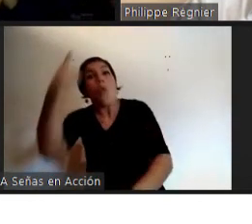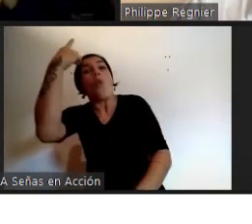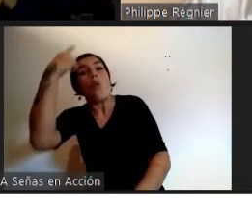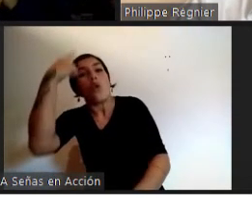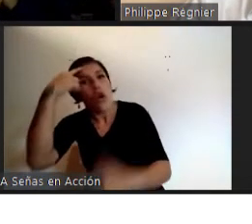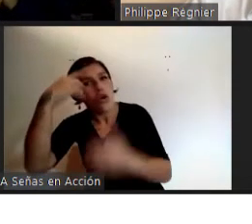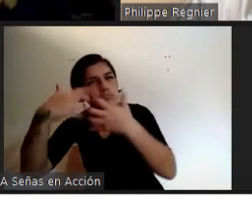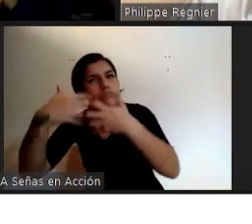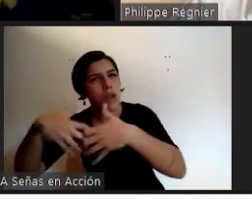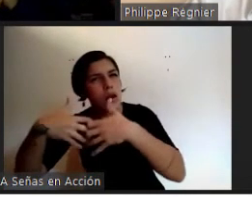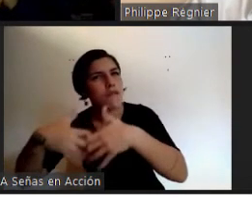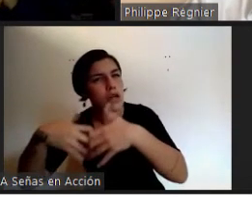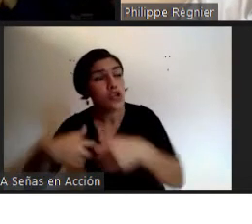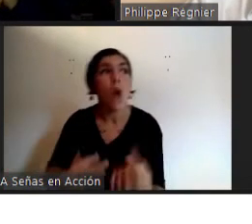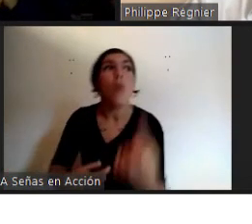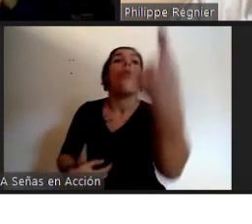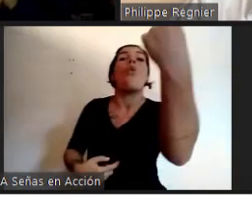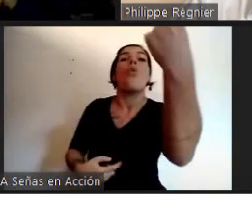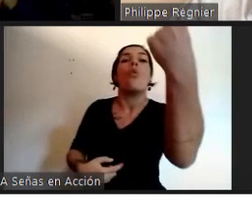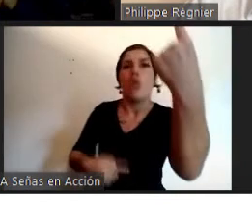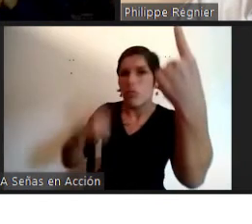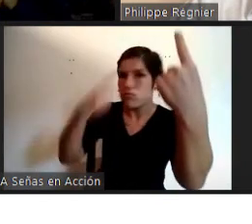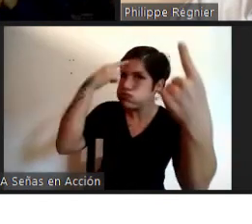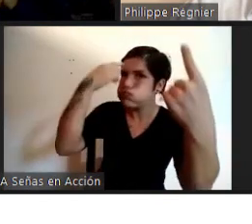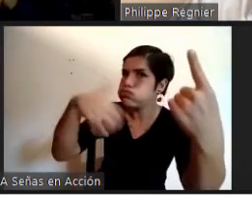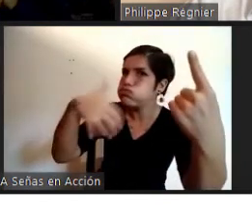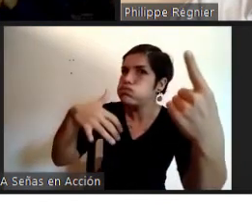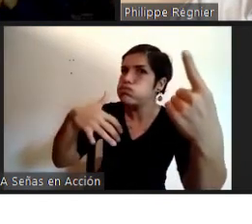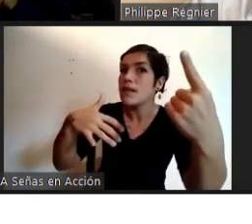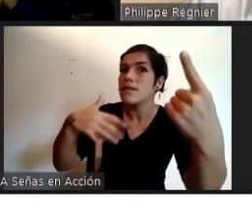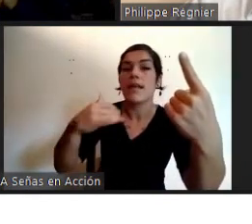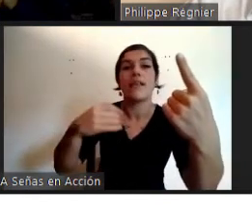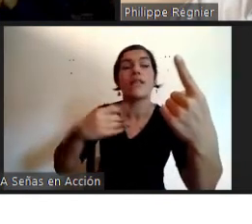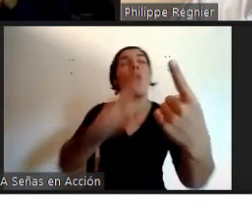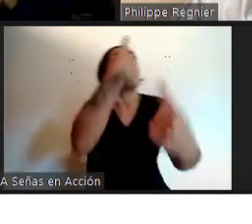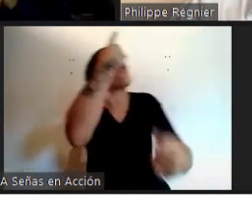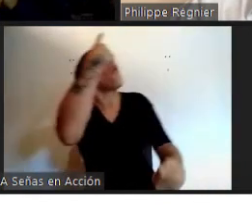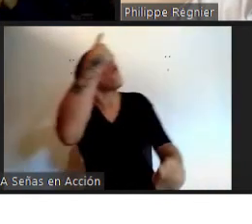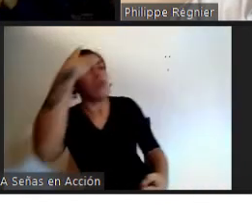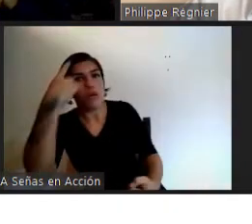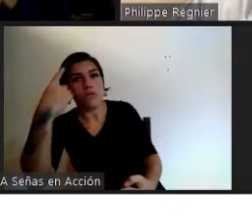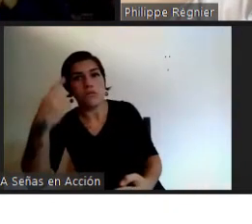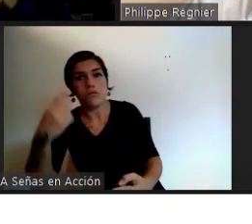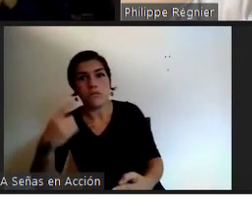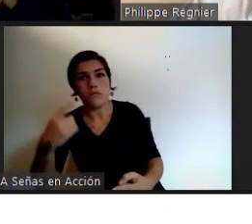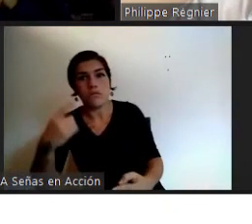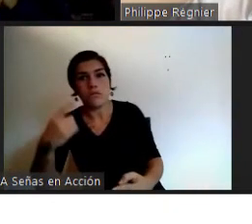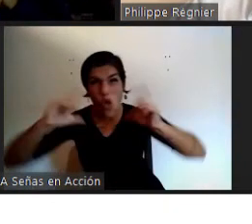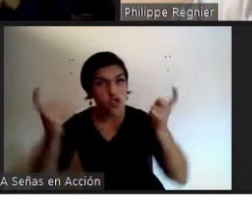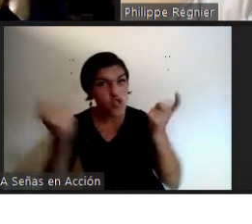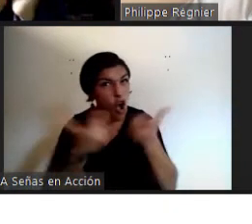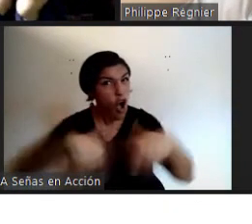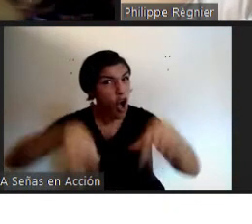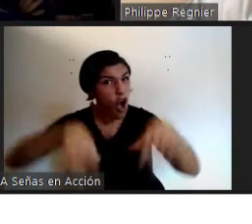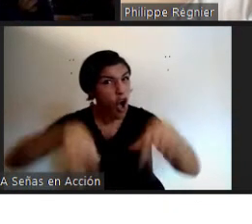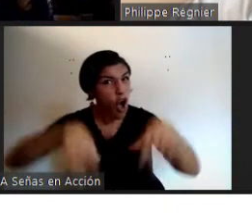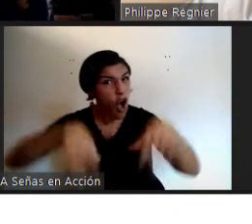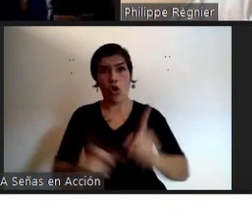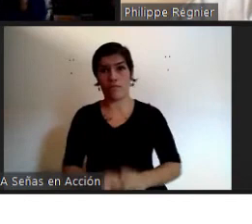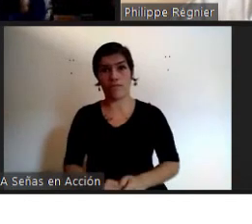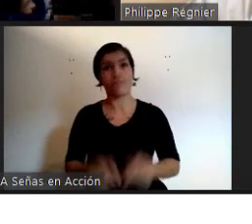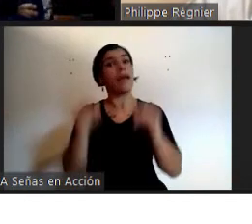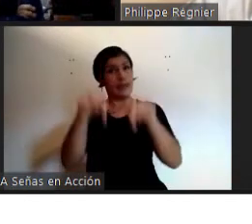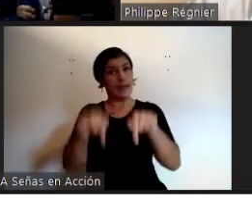powers will continue to exist when they are ineffective and suicidal, when the situation, as a matter of fact, is a